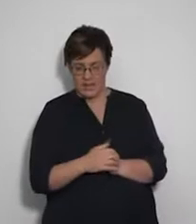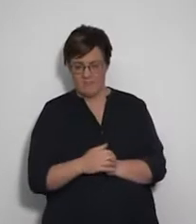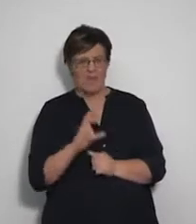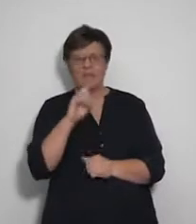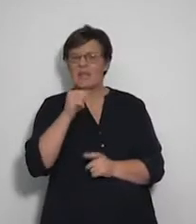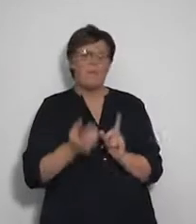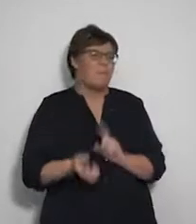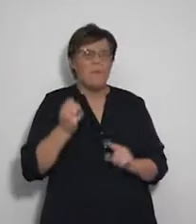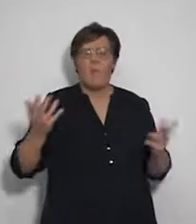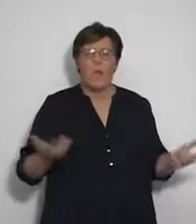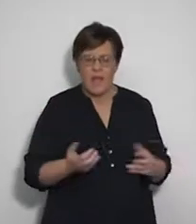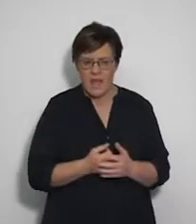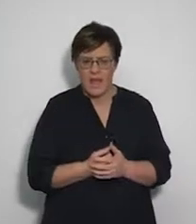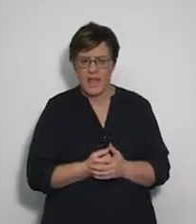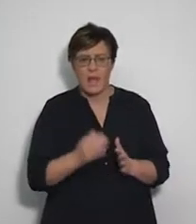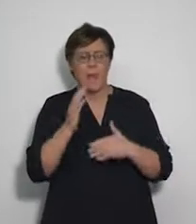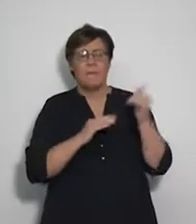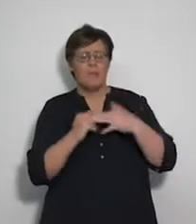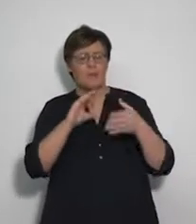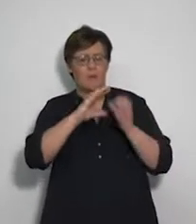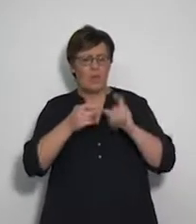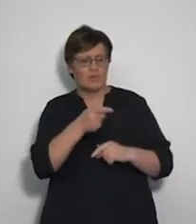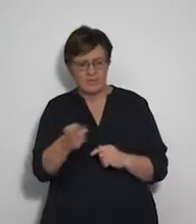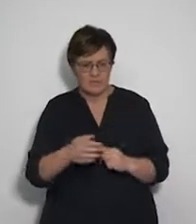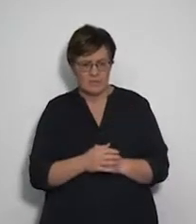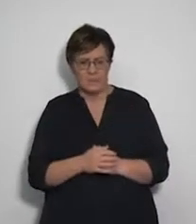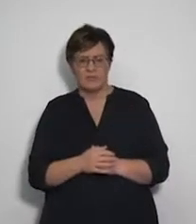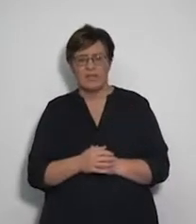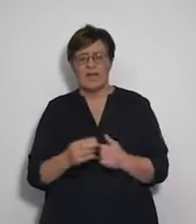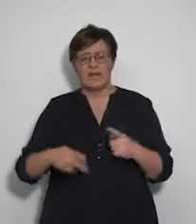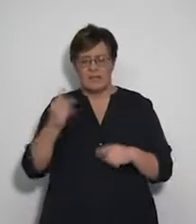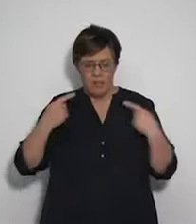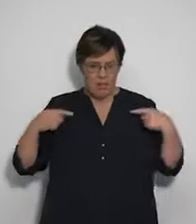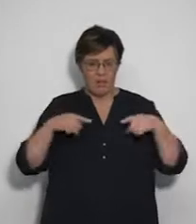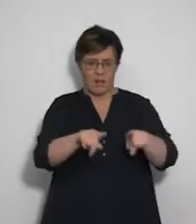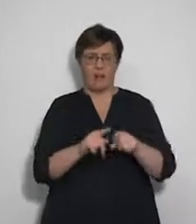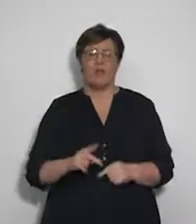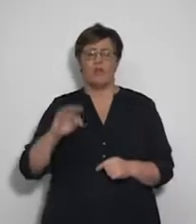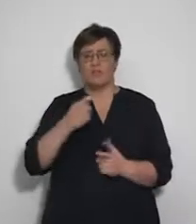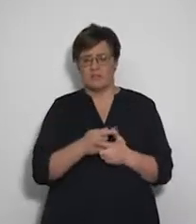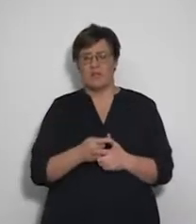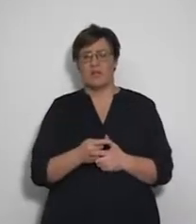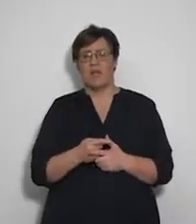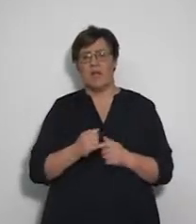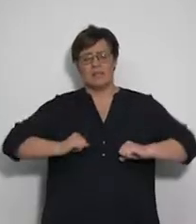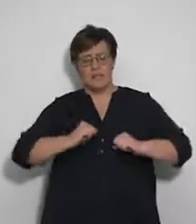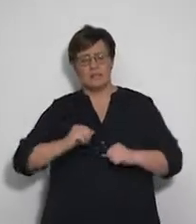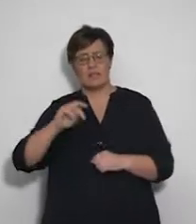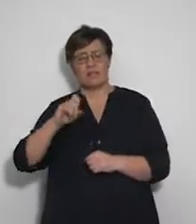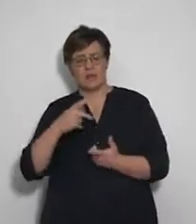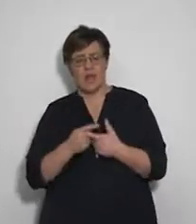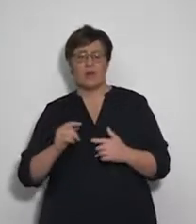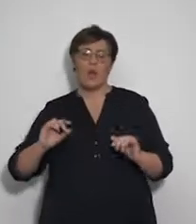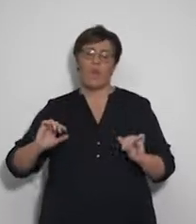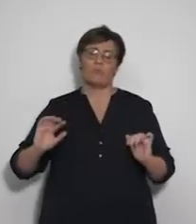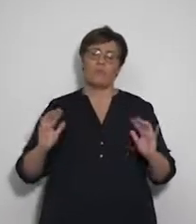where DNA is found, describe what are the building blocks of DNA, double helical, the nucleotides, the nitrogenous bases, and the